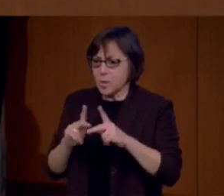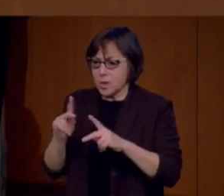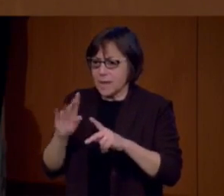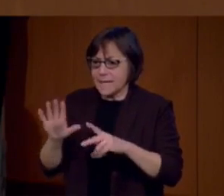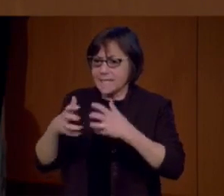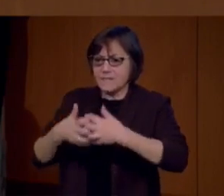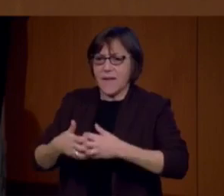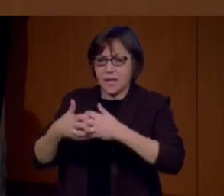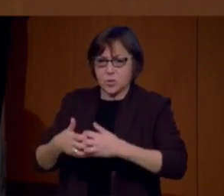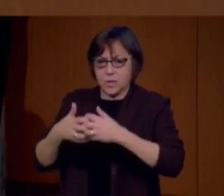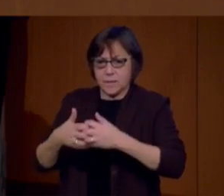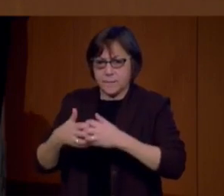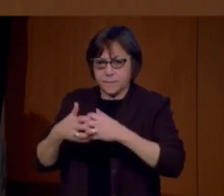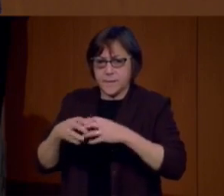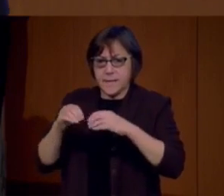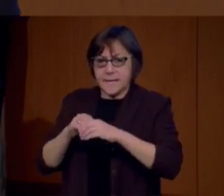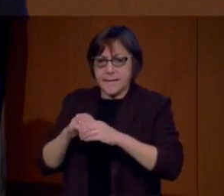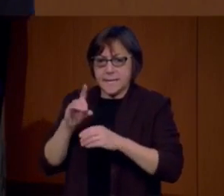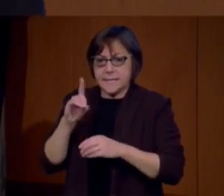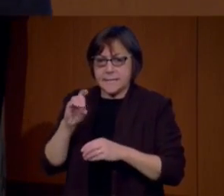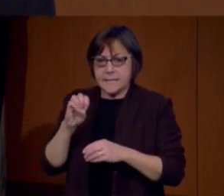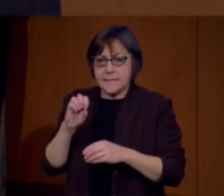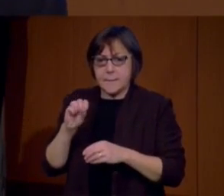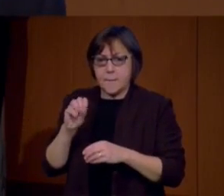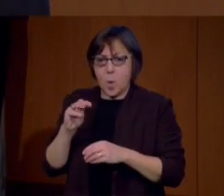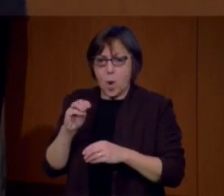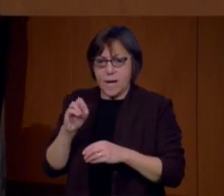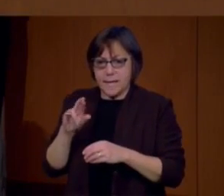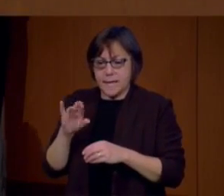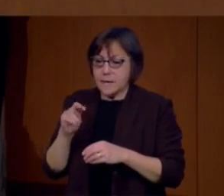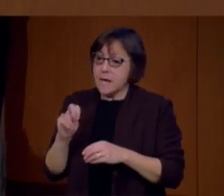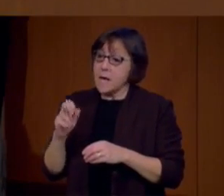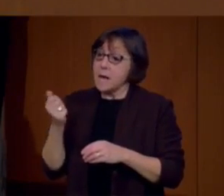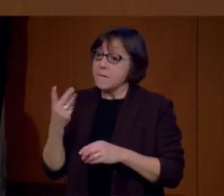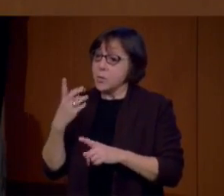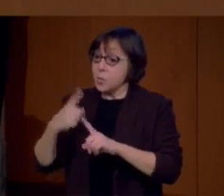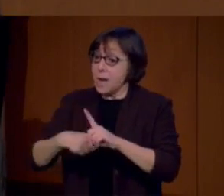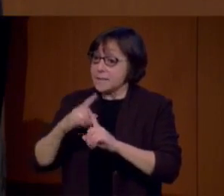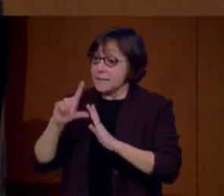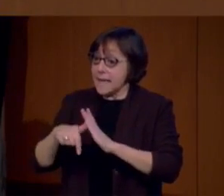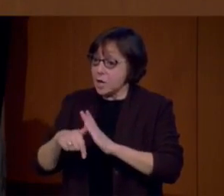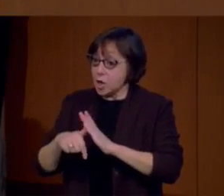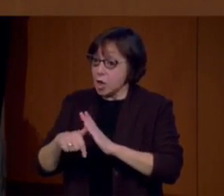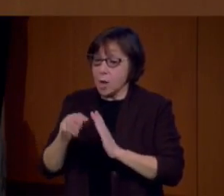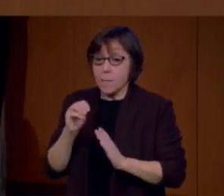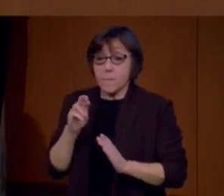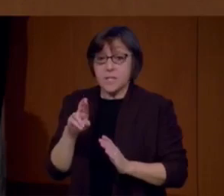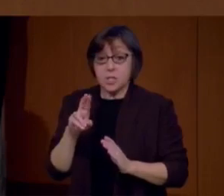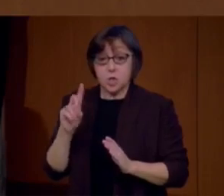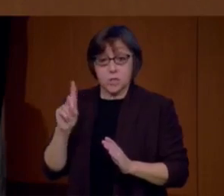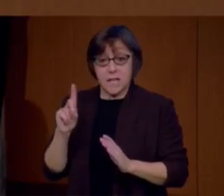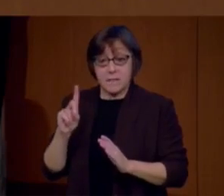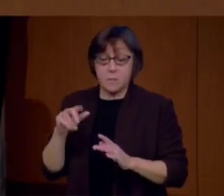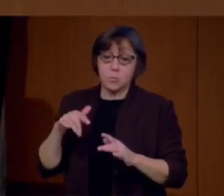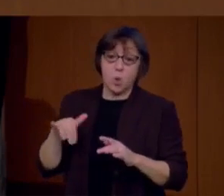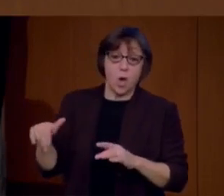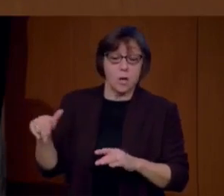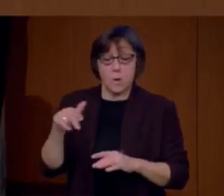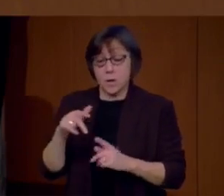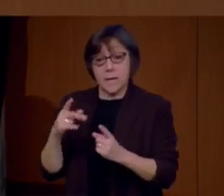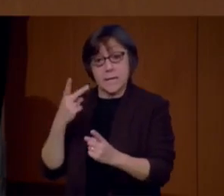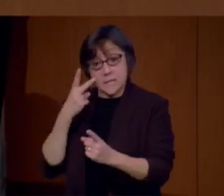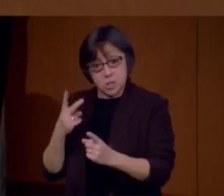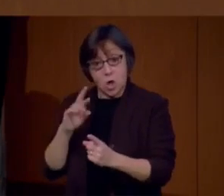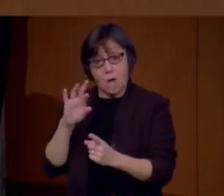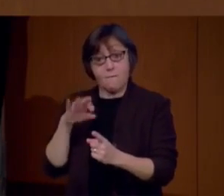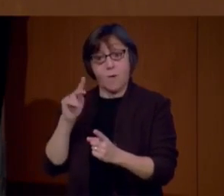Iowa. A few months later, Mr. Delavan was sort of walking down the shop and saw Frank's